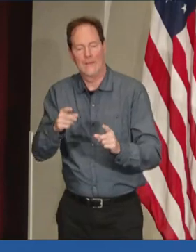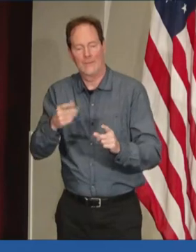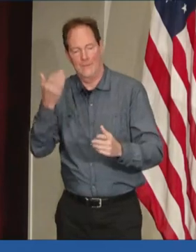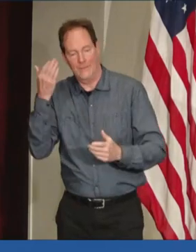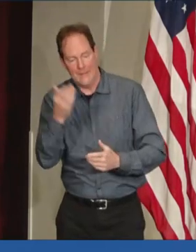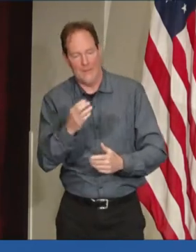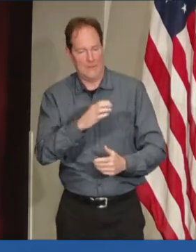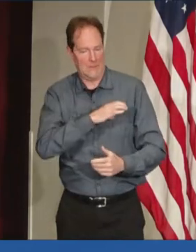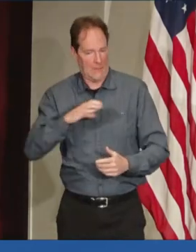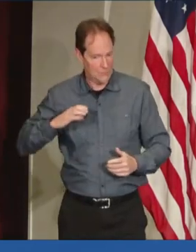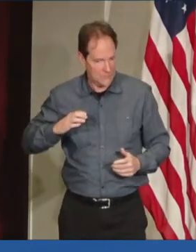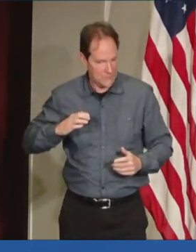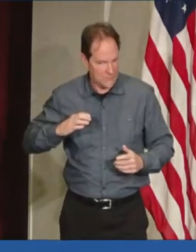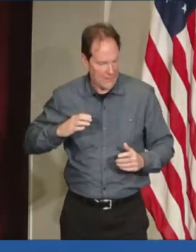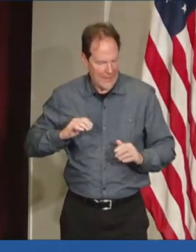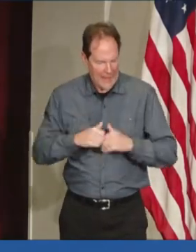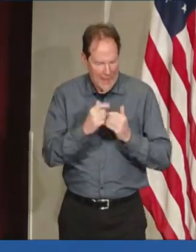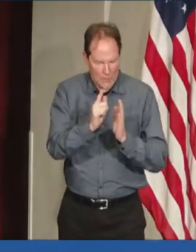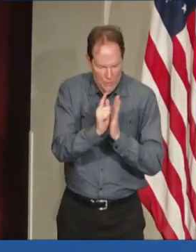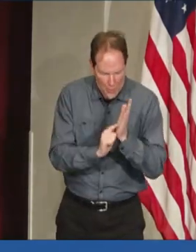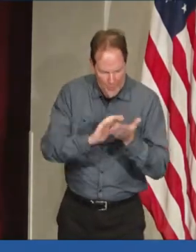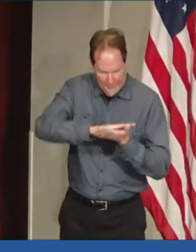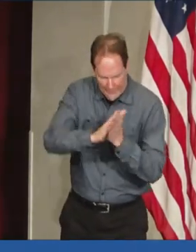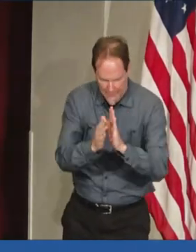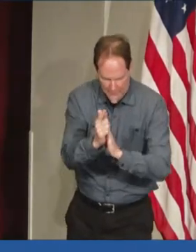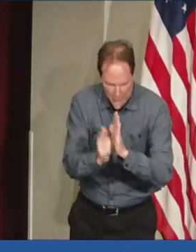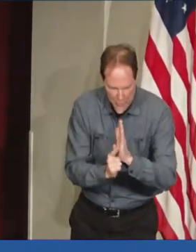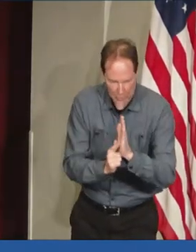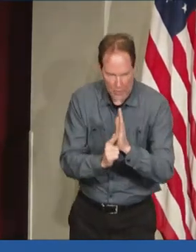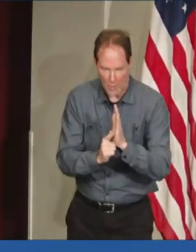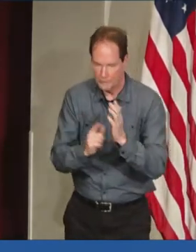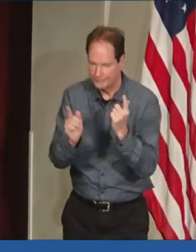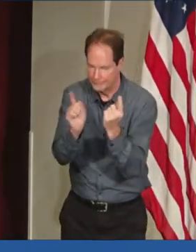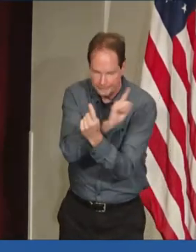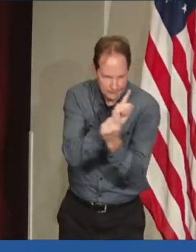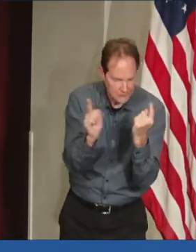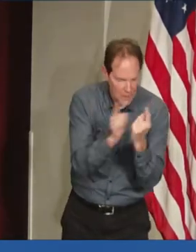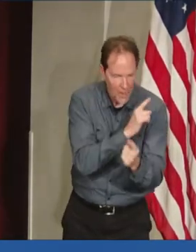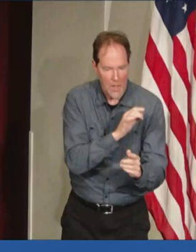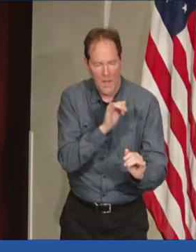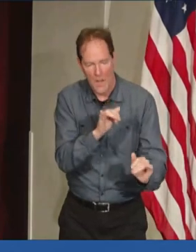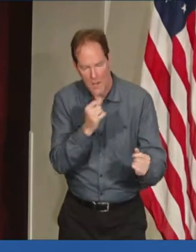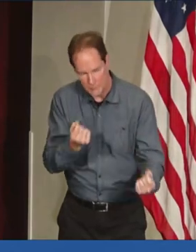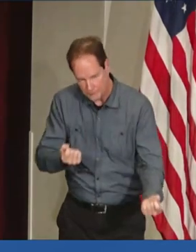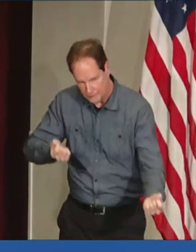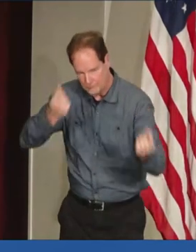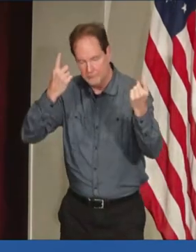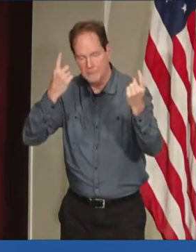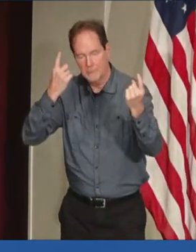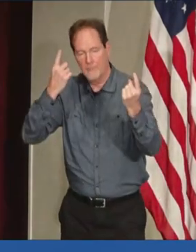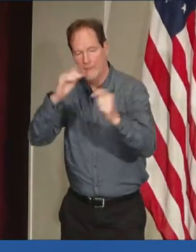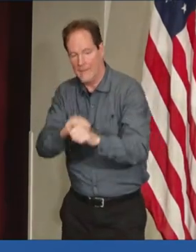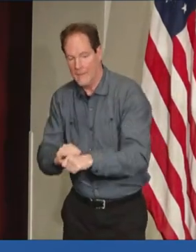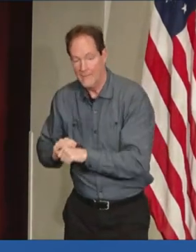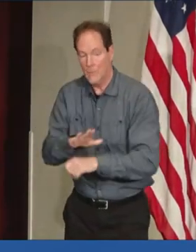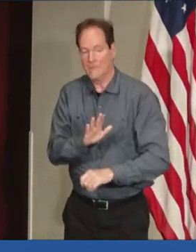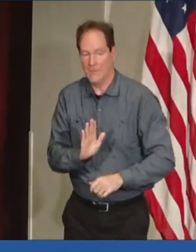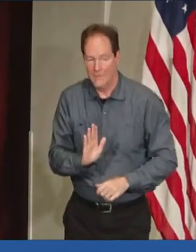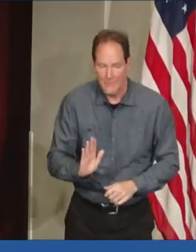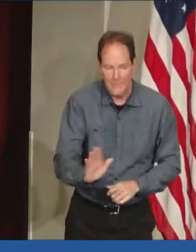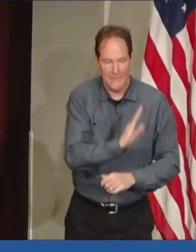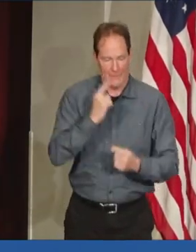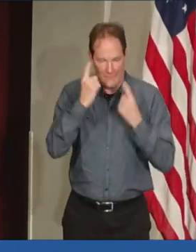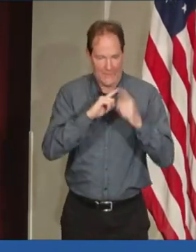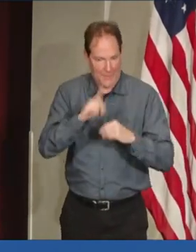how laws were being made, meeting people, getting on the same page, influencing their thinking on